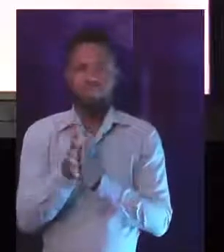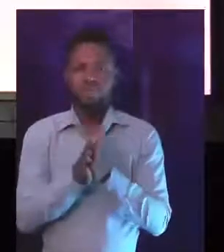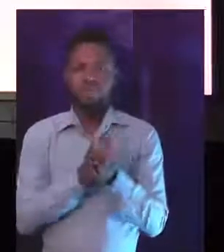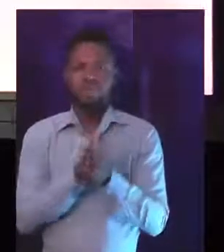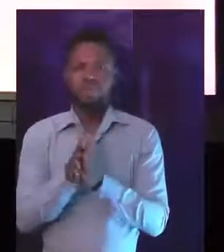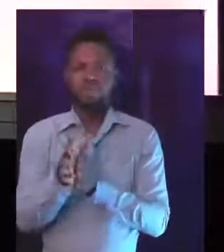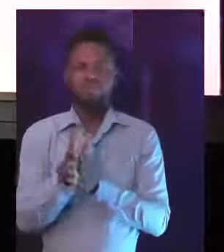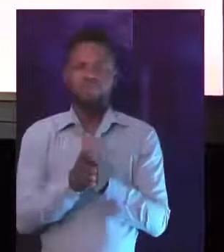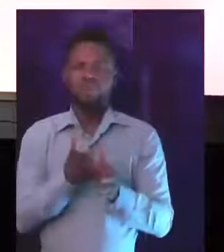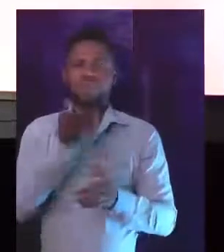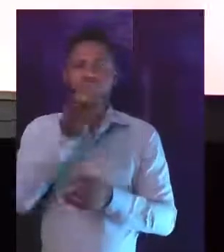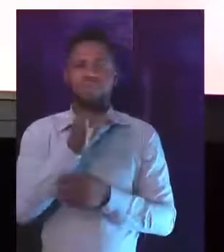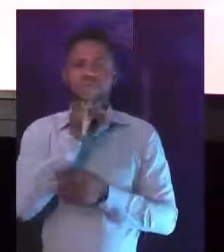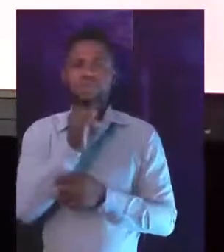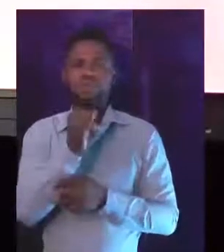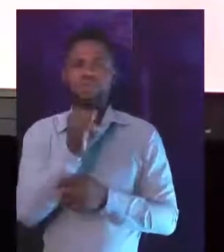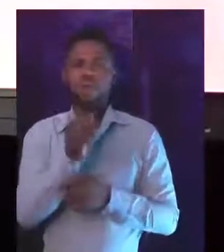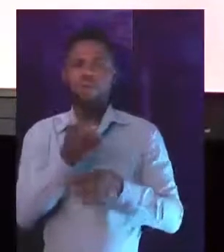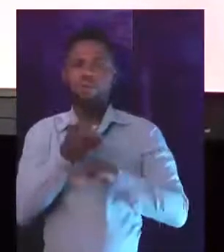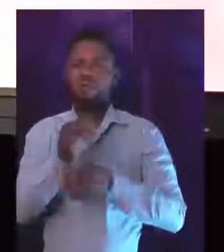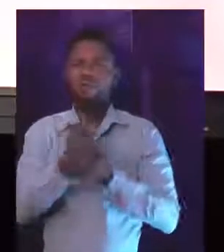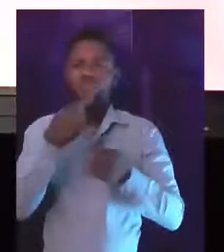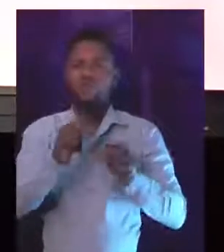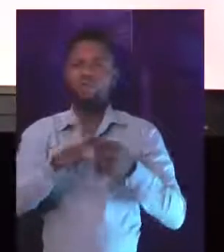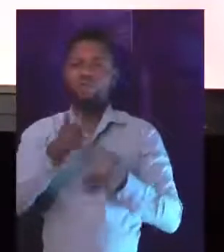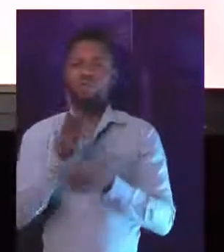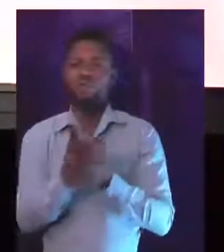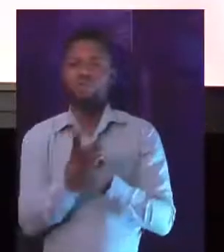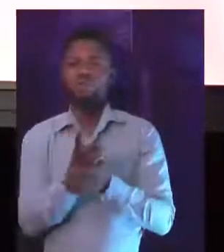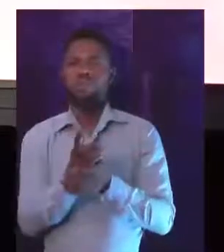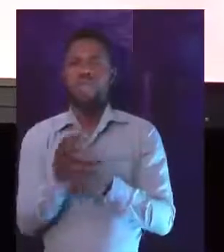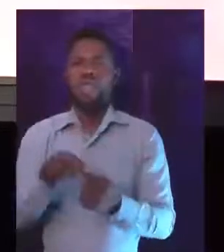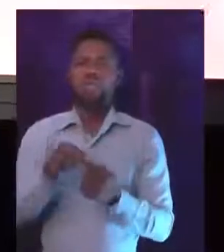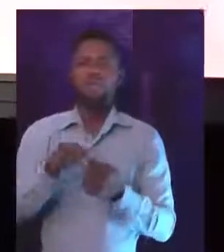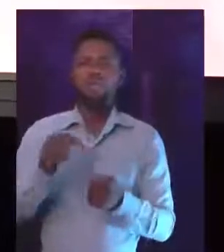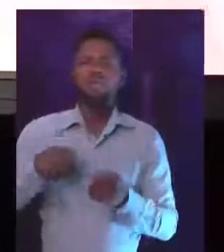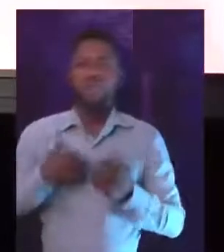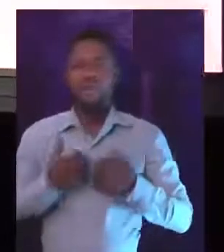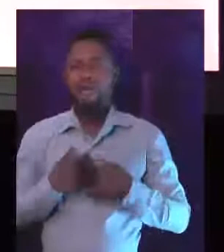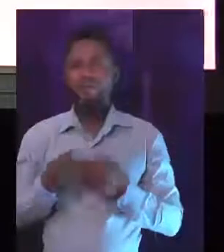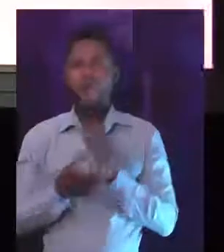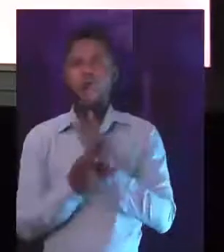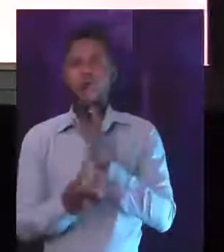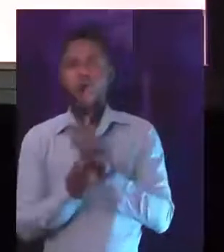me. Rubbing your palms together, there is a force that is trying to stop the movement, except we have